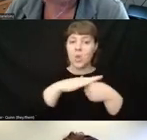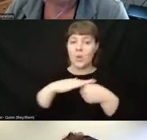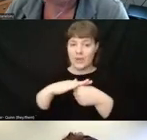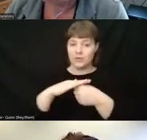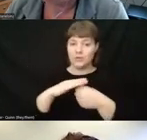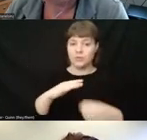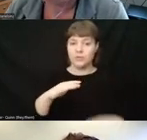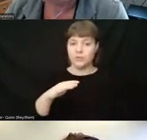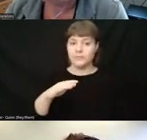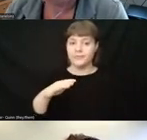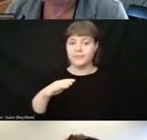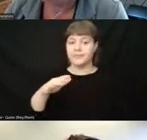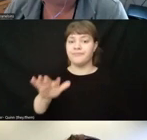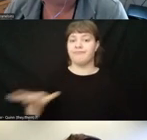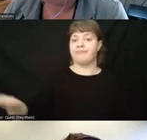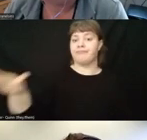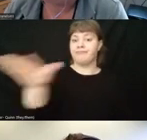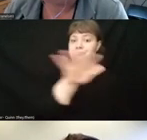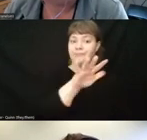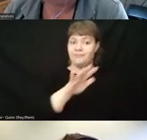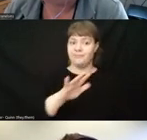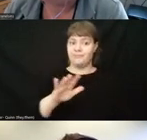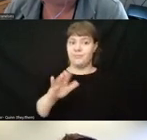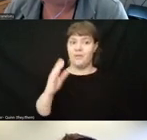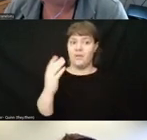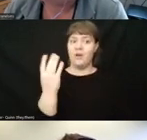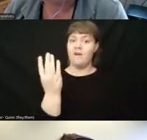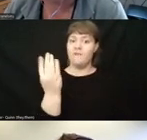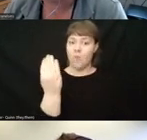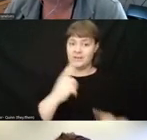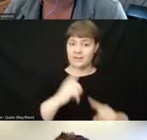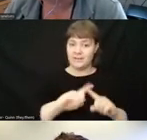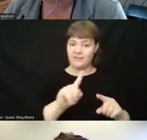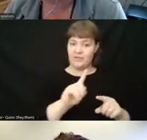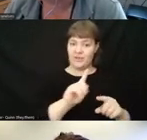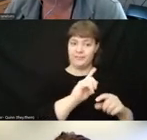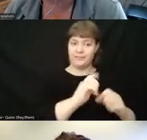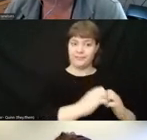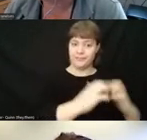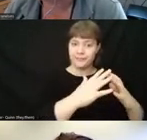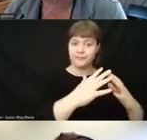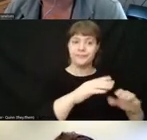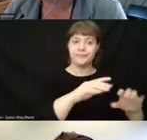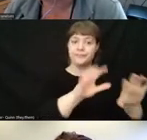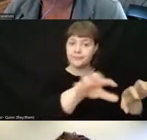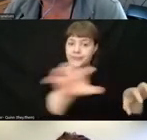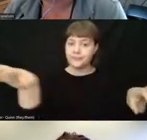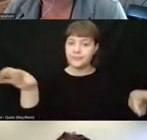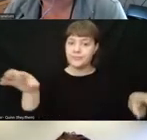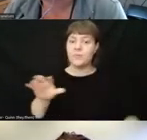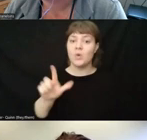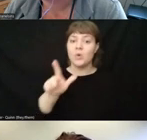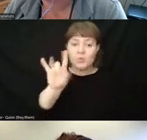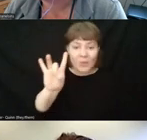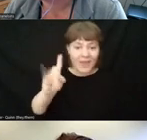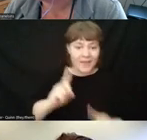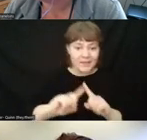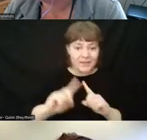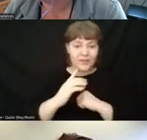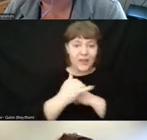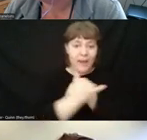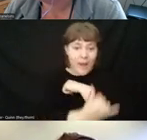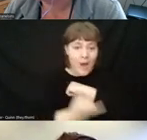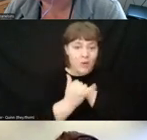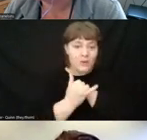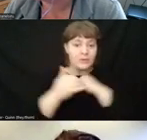regional locations span over 14 practices. We cover 28 counties. Our catchment area